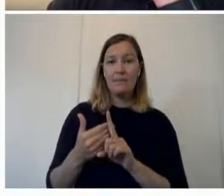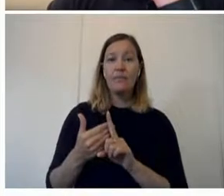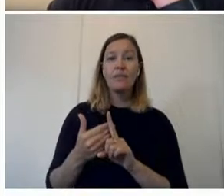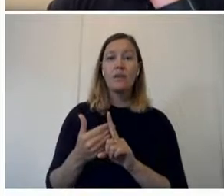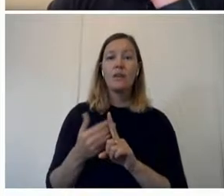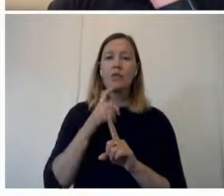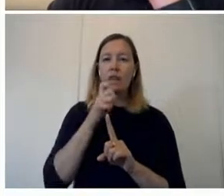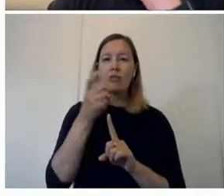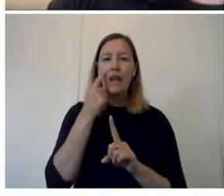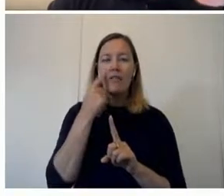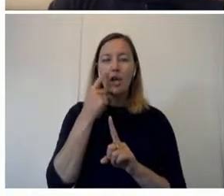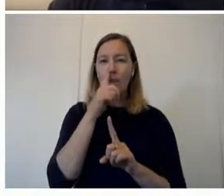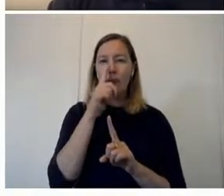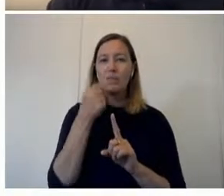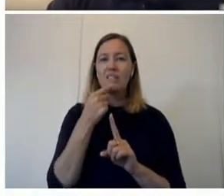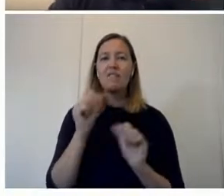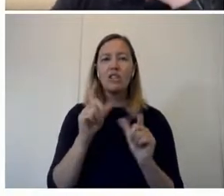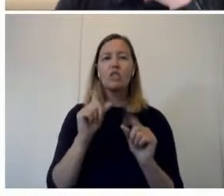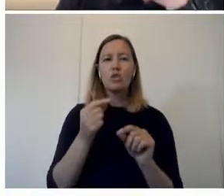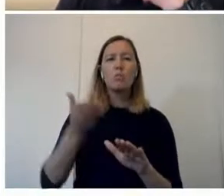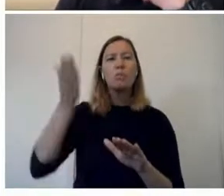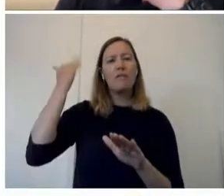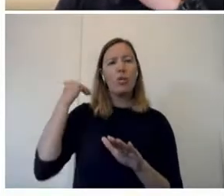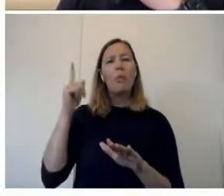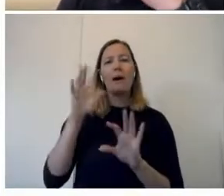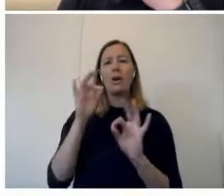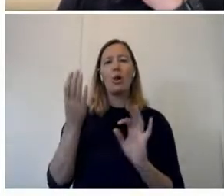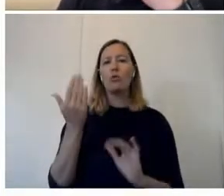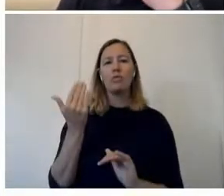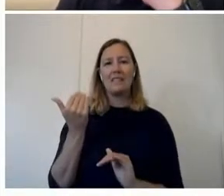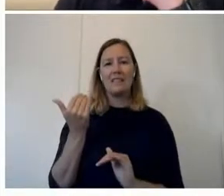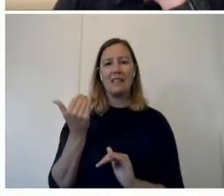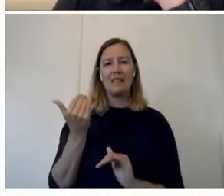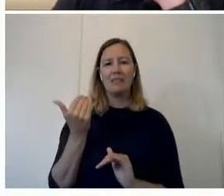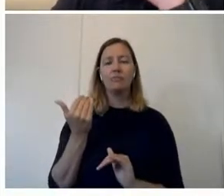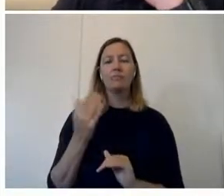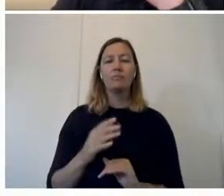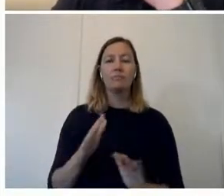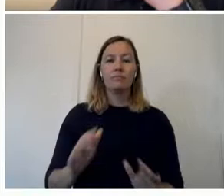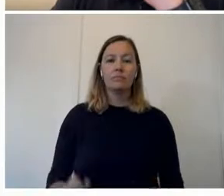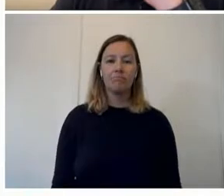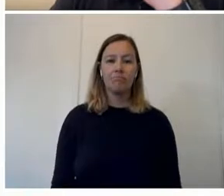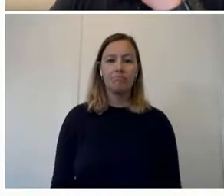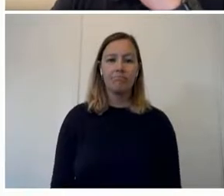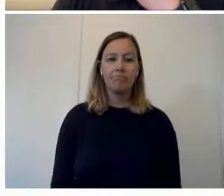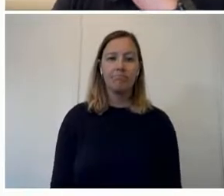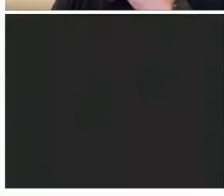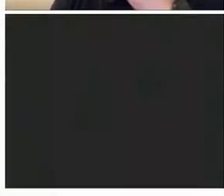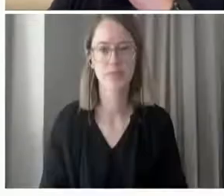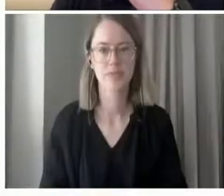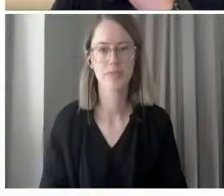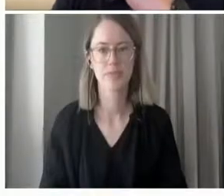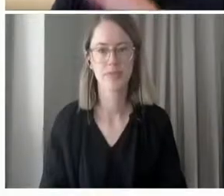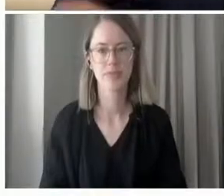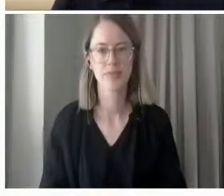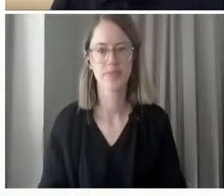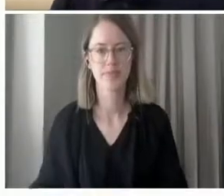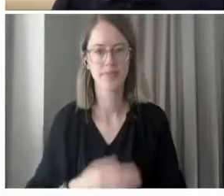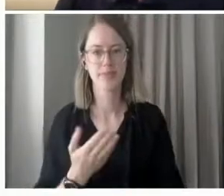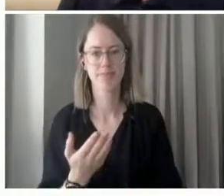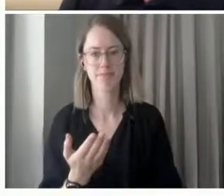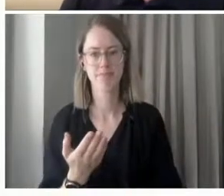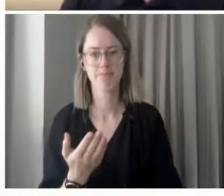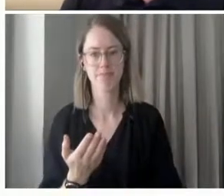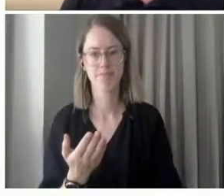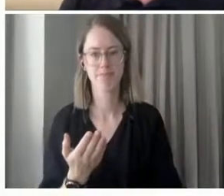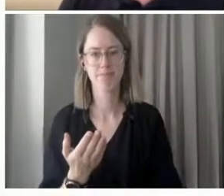drill down into the people that say they have done it, but not recently, more than 3 years ago, and it's this. So here we have